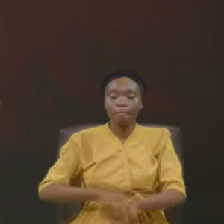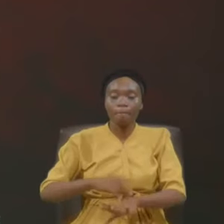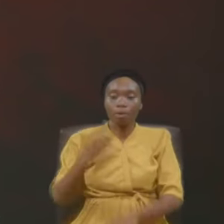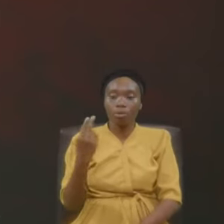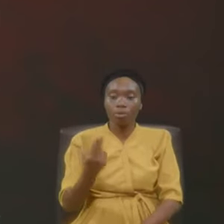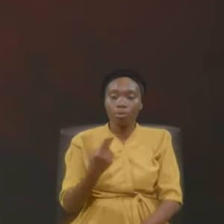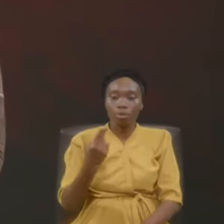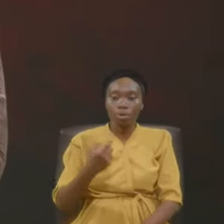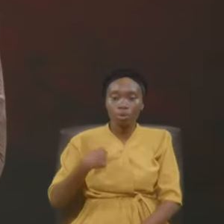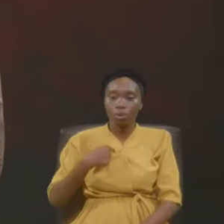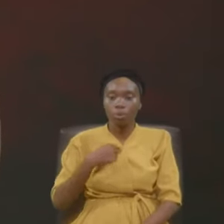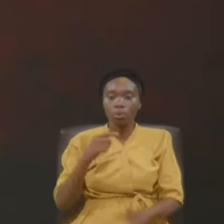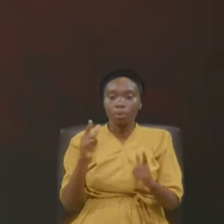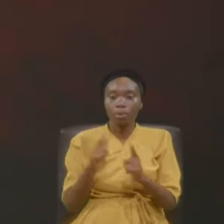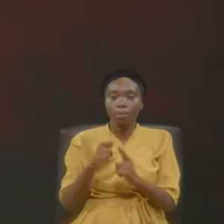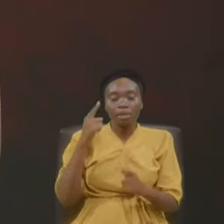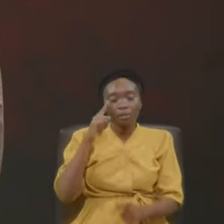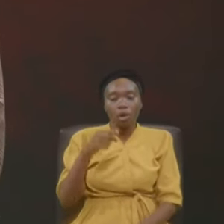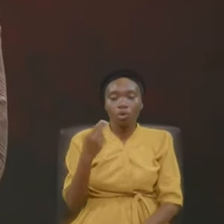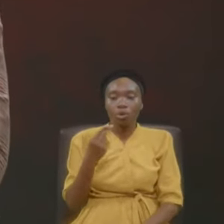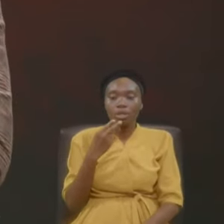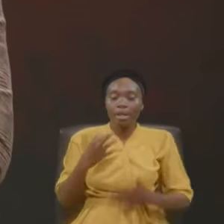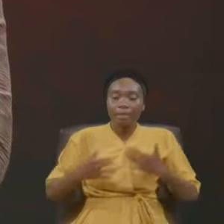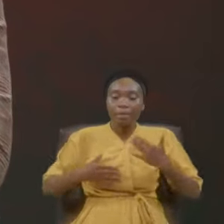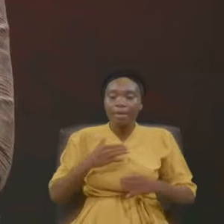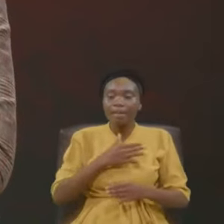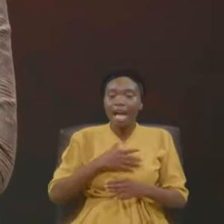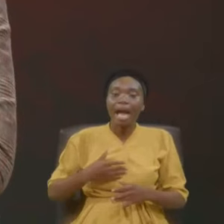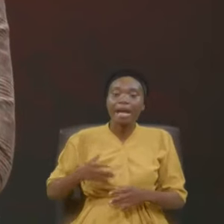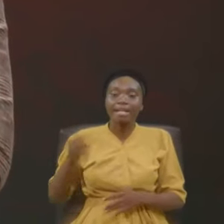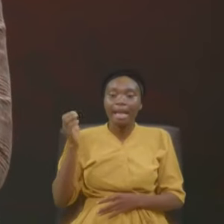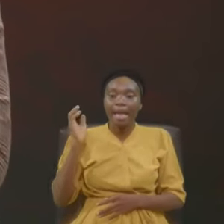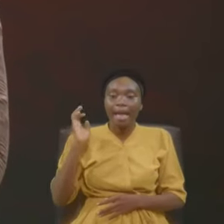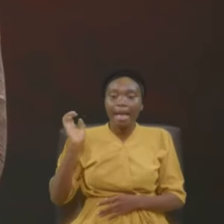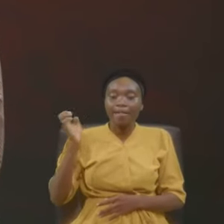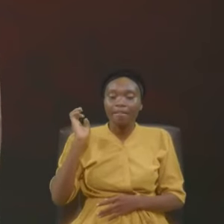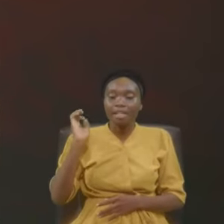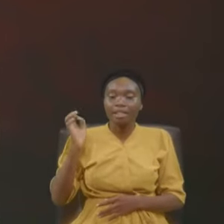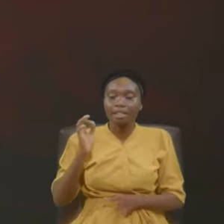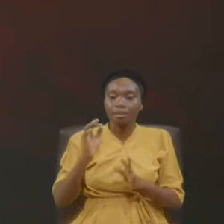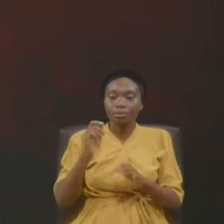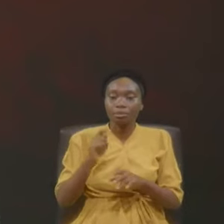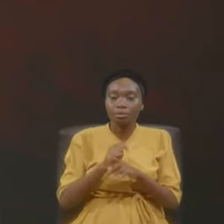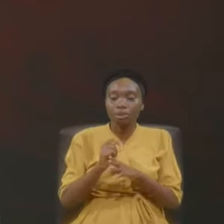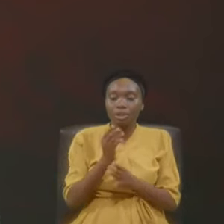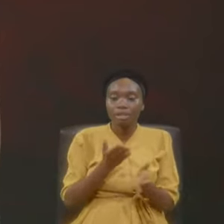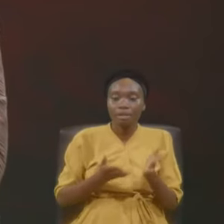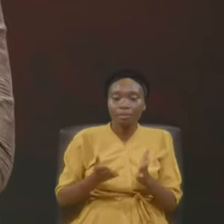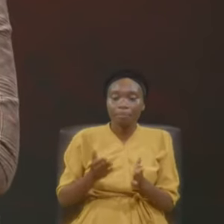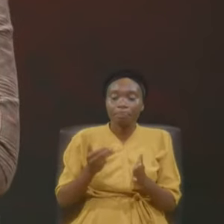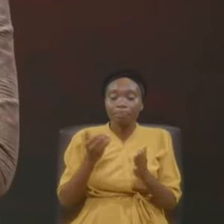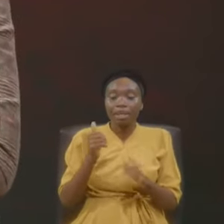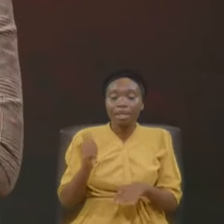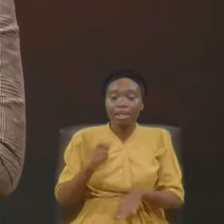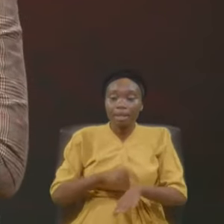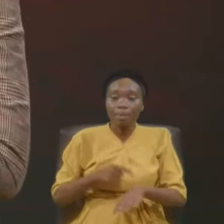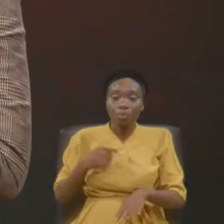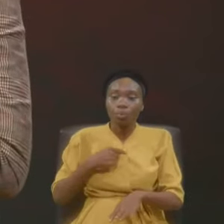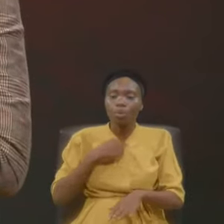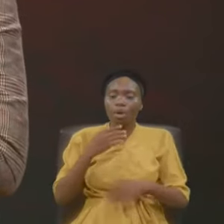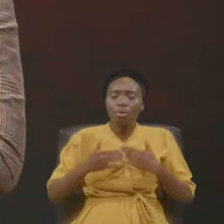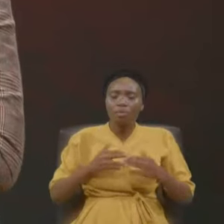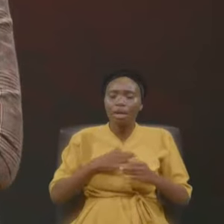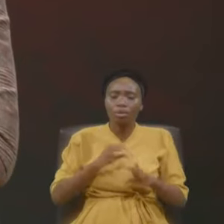Thursday Revival and Evangelism Training Service. It's a time where we are being revived, and we are being taught how to go